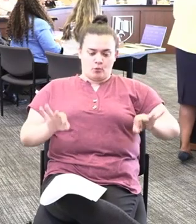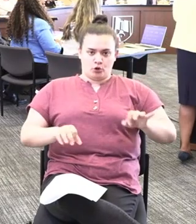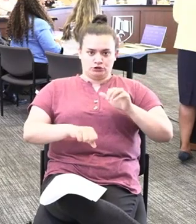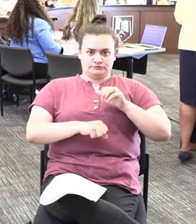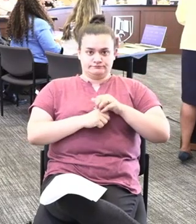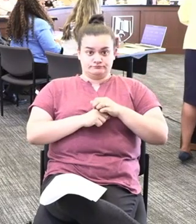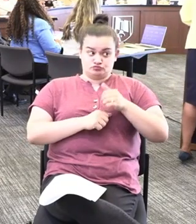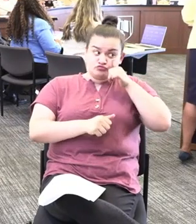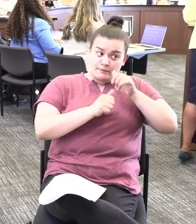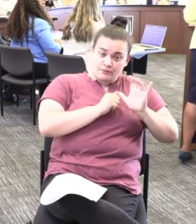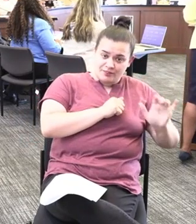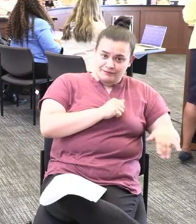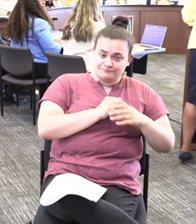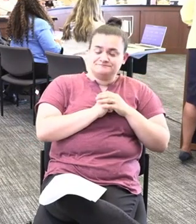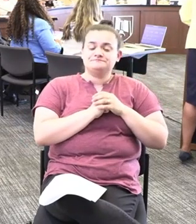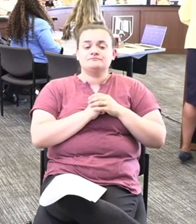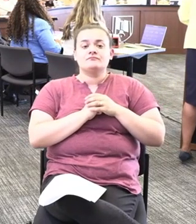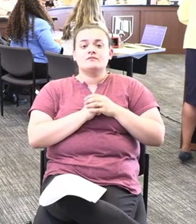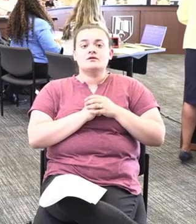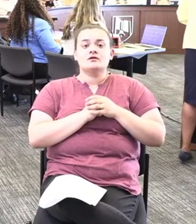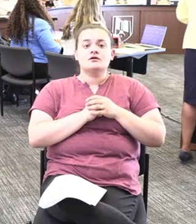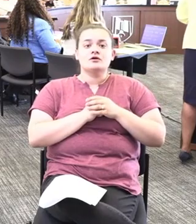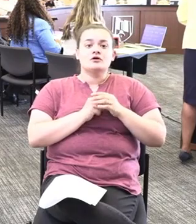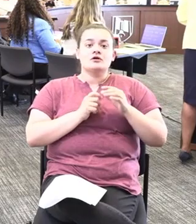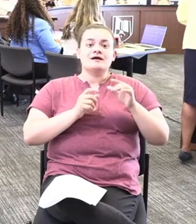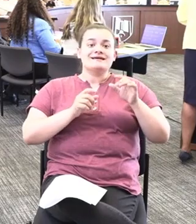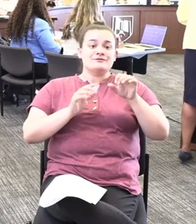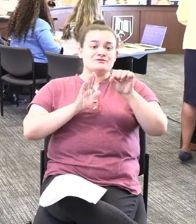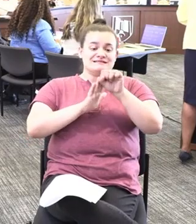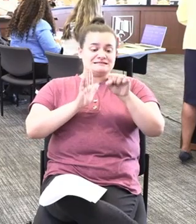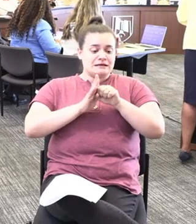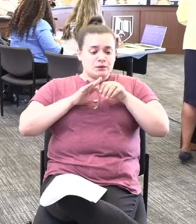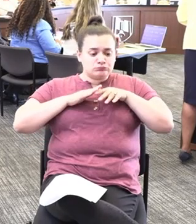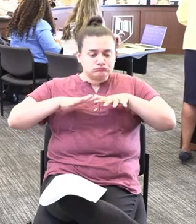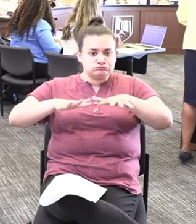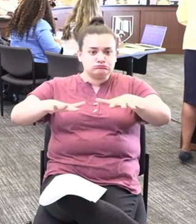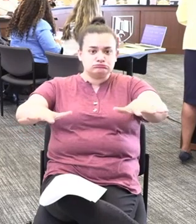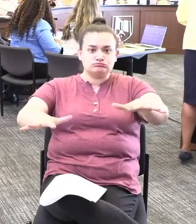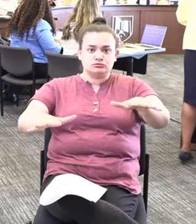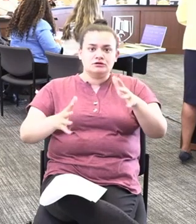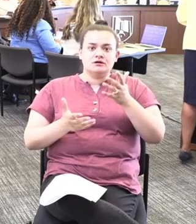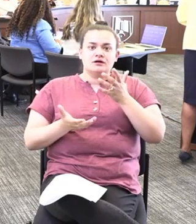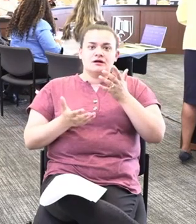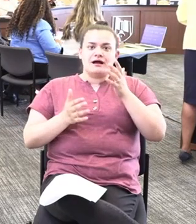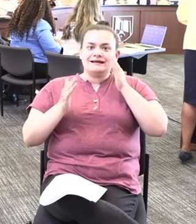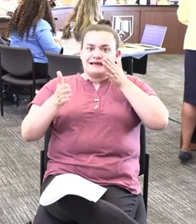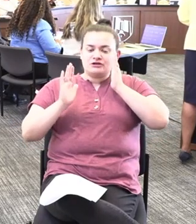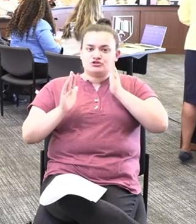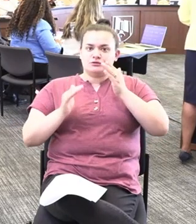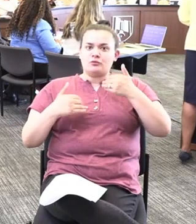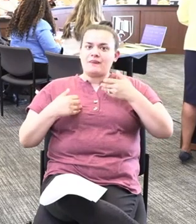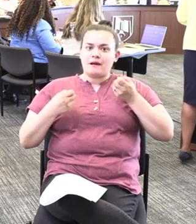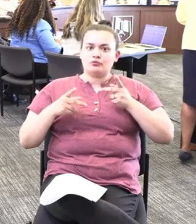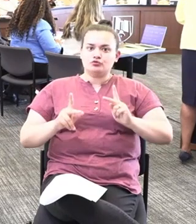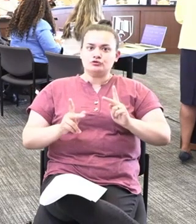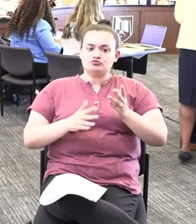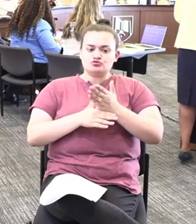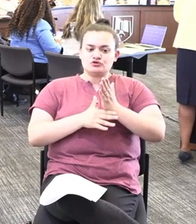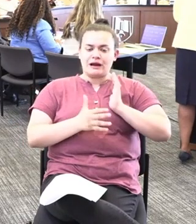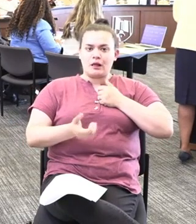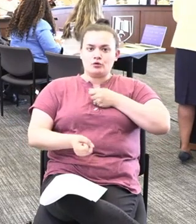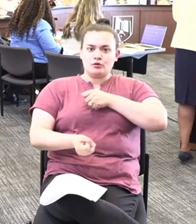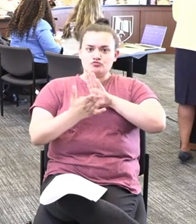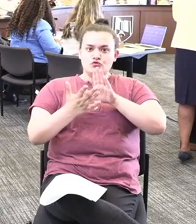team. The work garnered statewide attention, and we had the opportunity to really share our approach to the